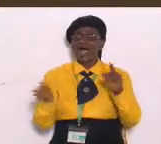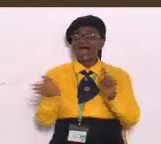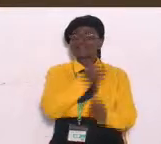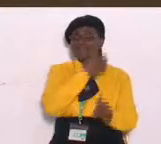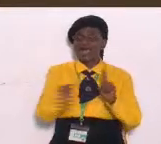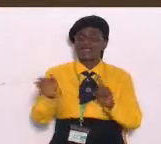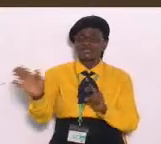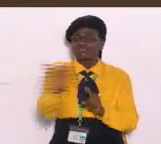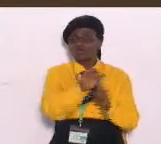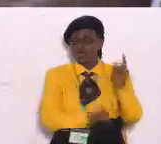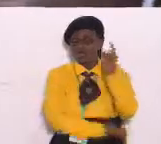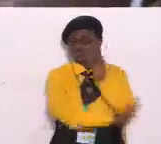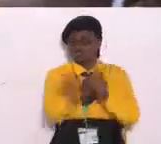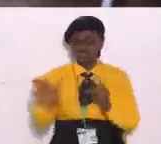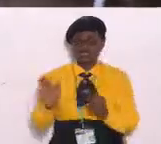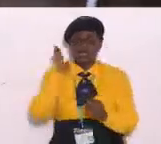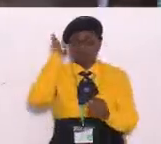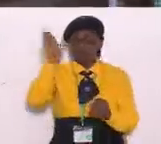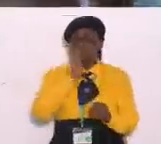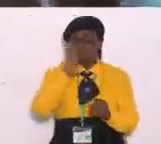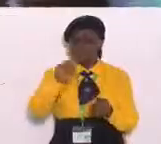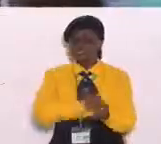will be crushed tonight.